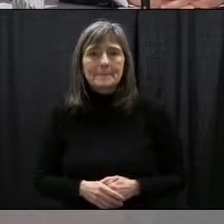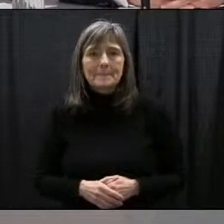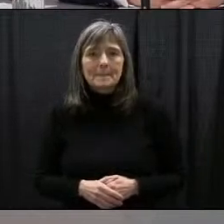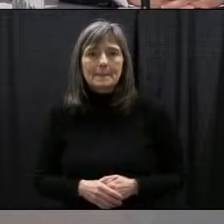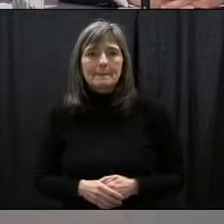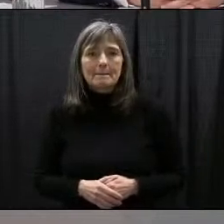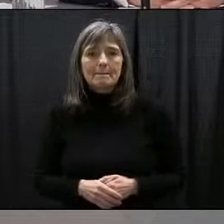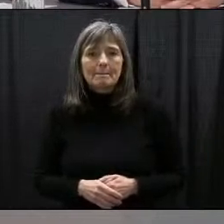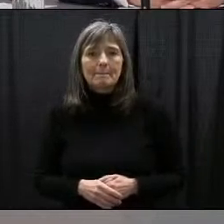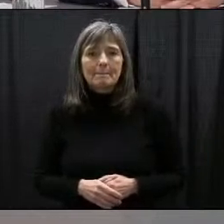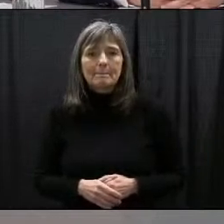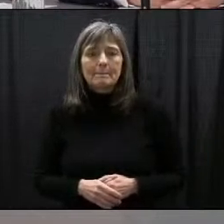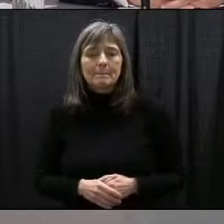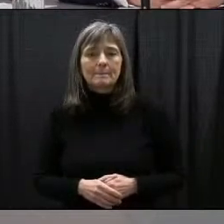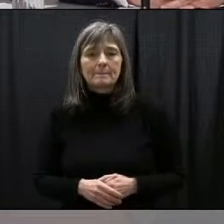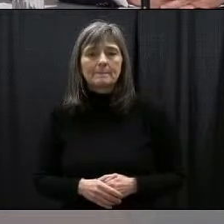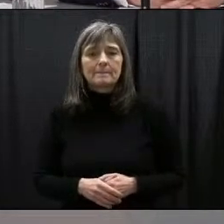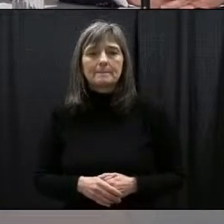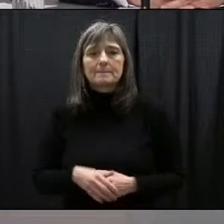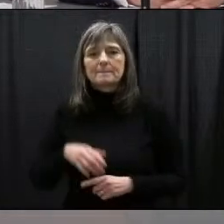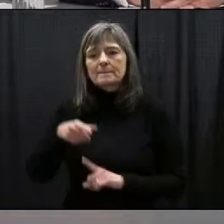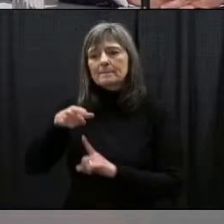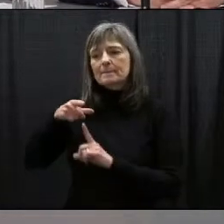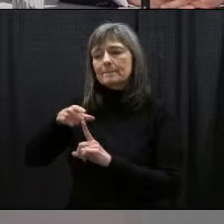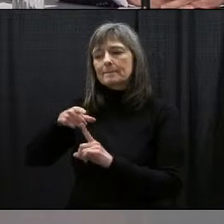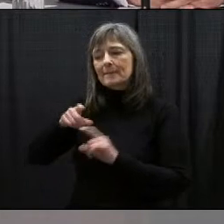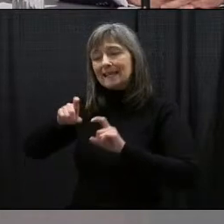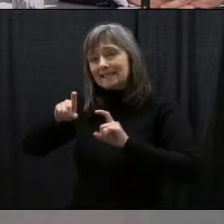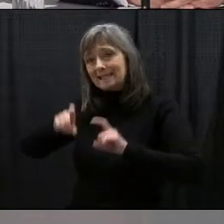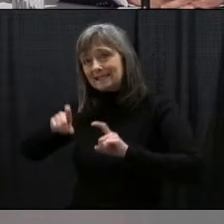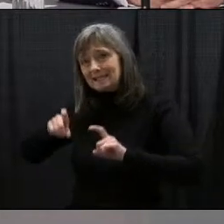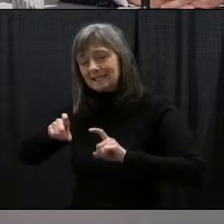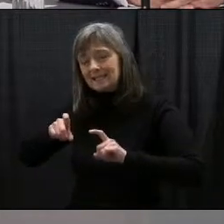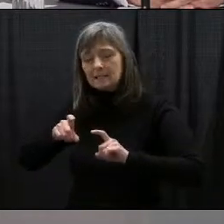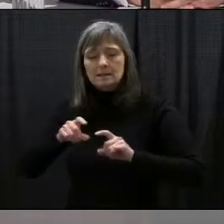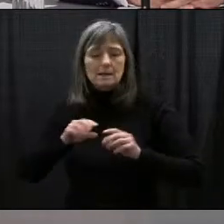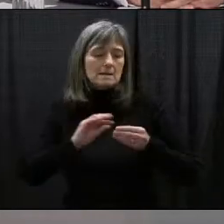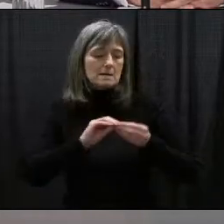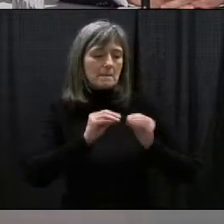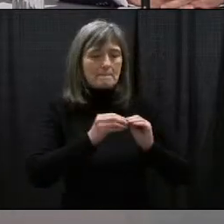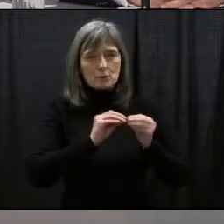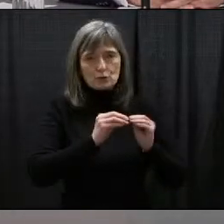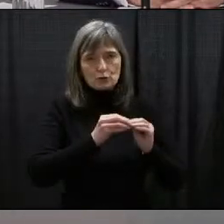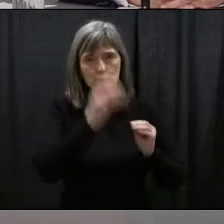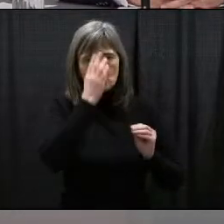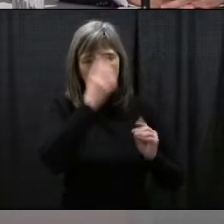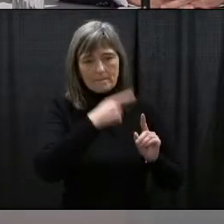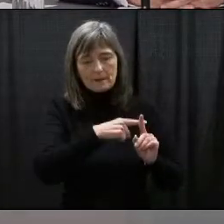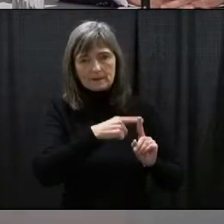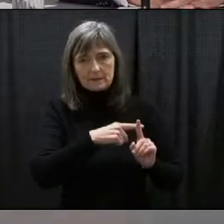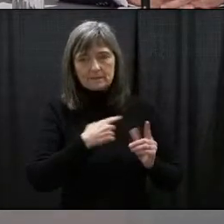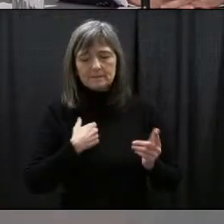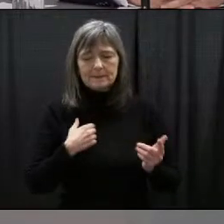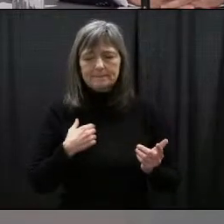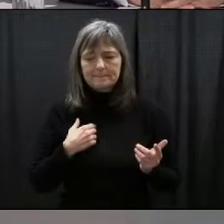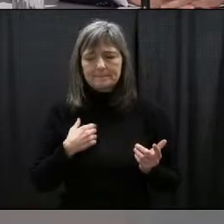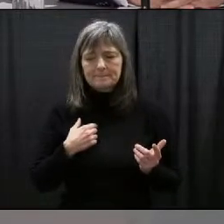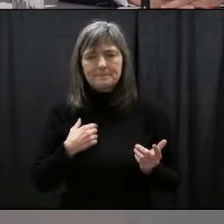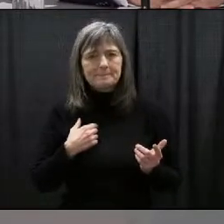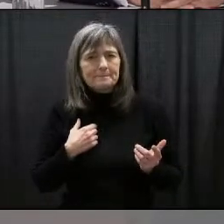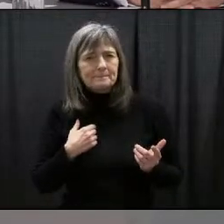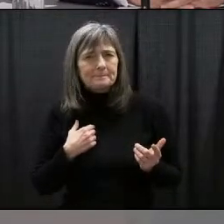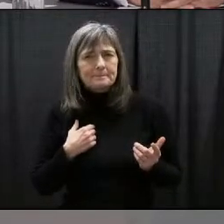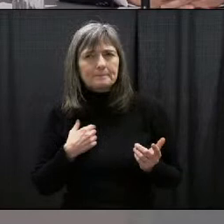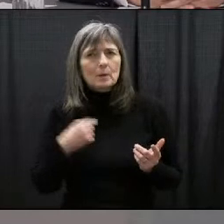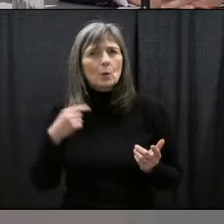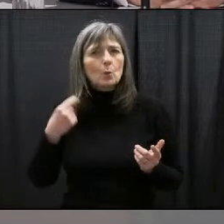that question is about testing and reporting of case numbers. At what point do you think we'll be at the point where we